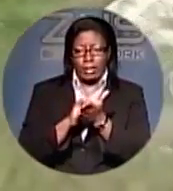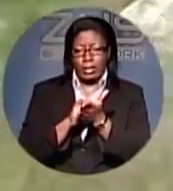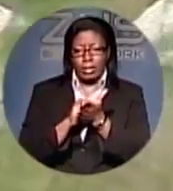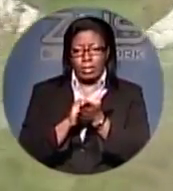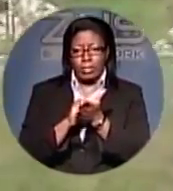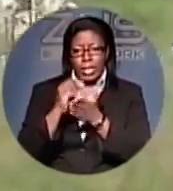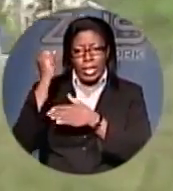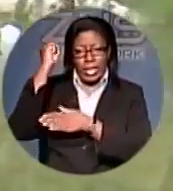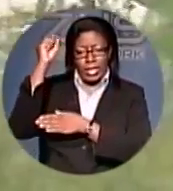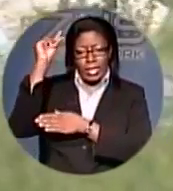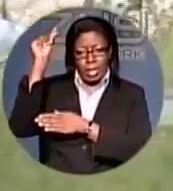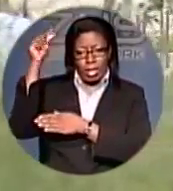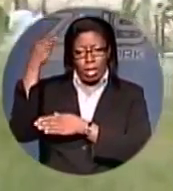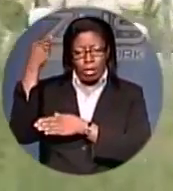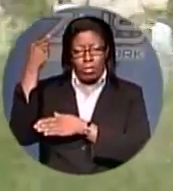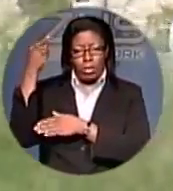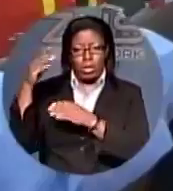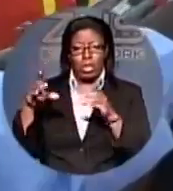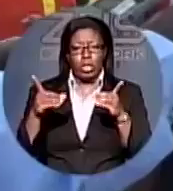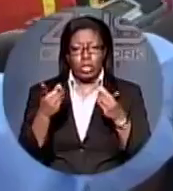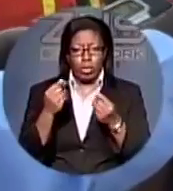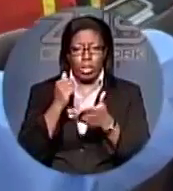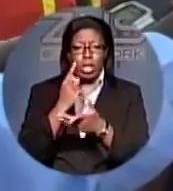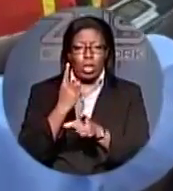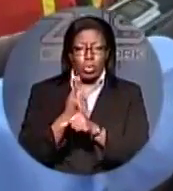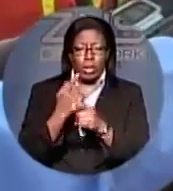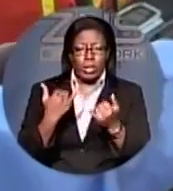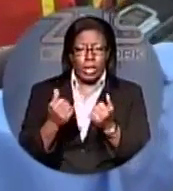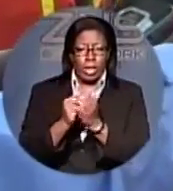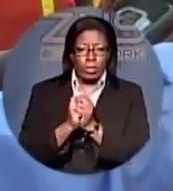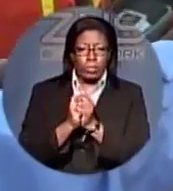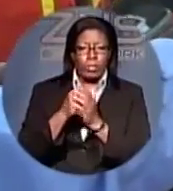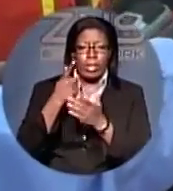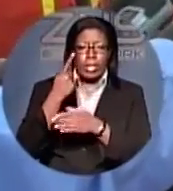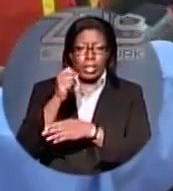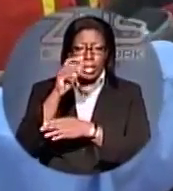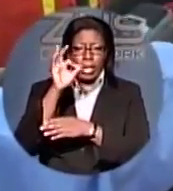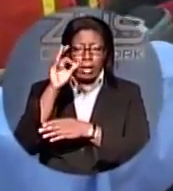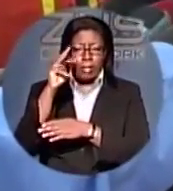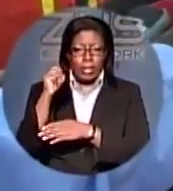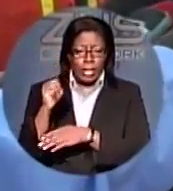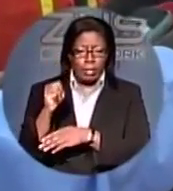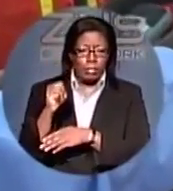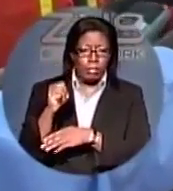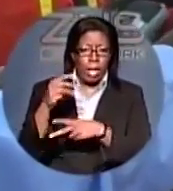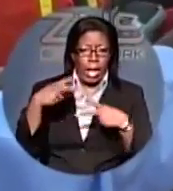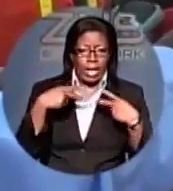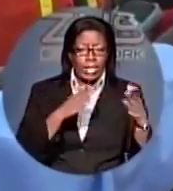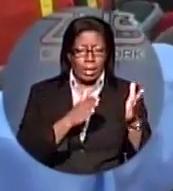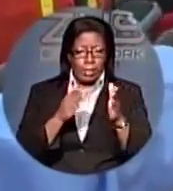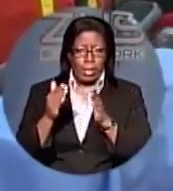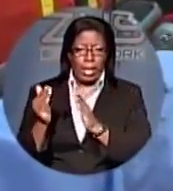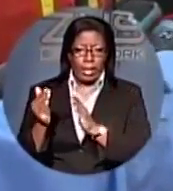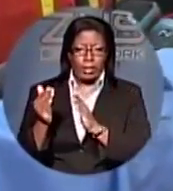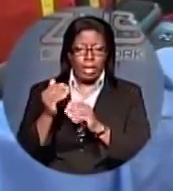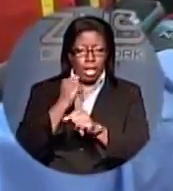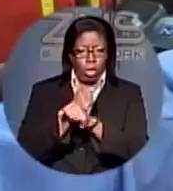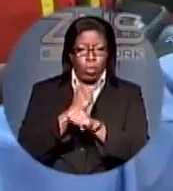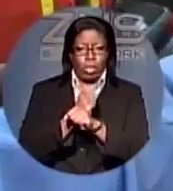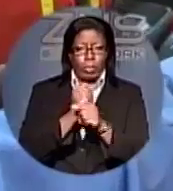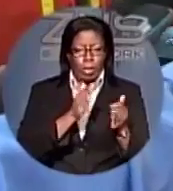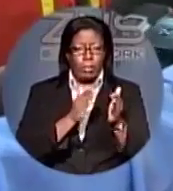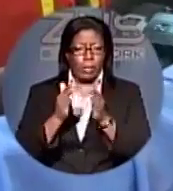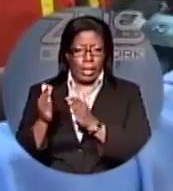his government is doing to tackle the problem. The FNM will put forward a plan. It'll be a costed plan. It'll be a workable